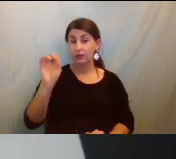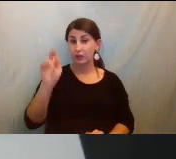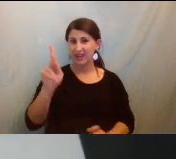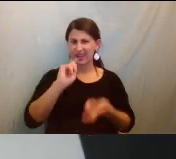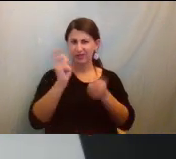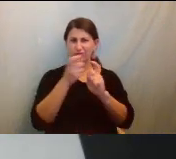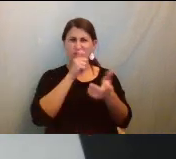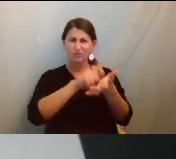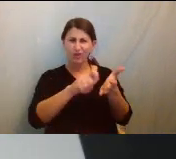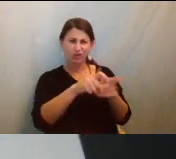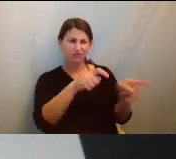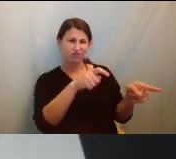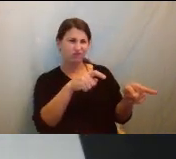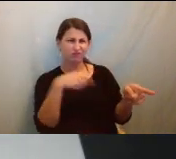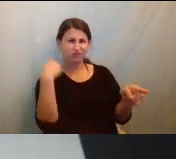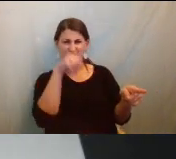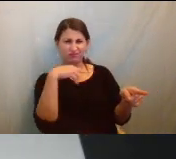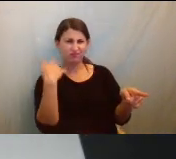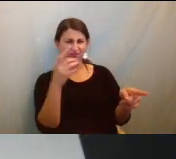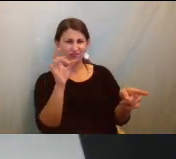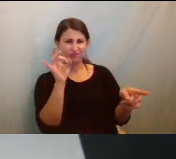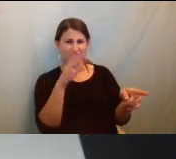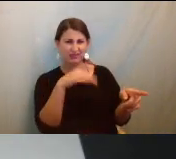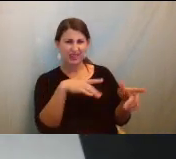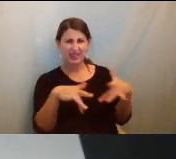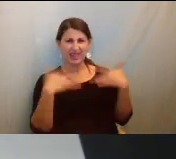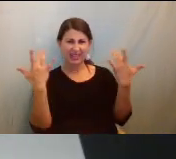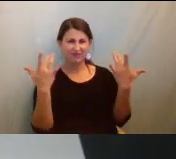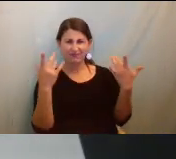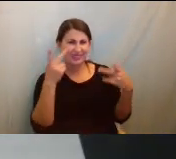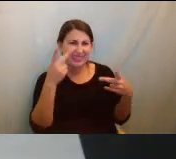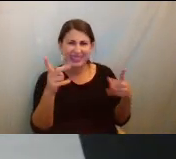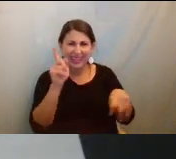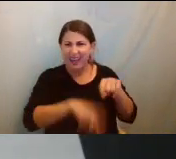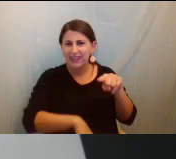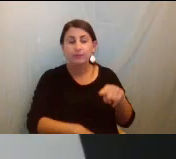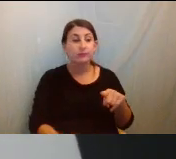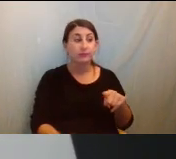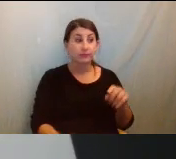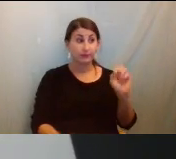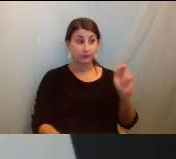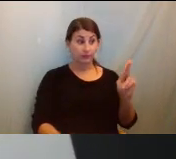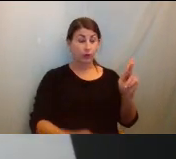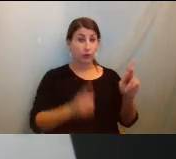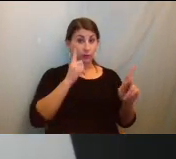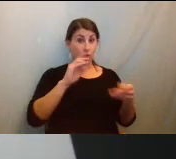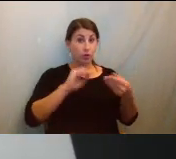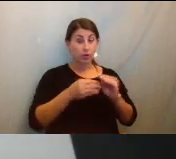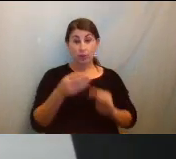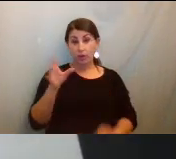Okay, and I'm going to change markers because that looks kind of light. All right,